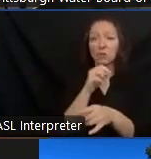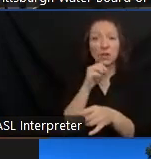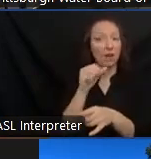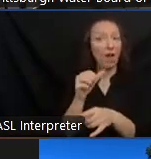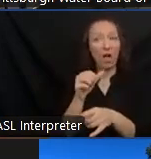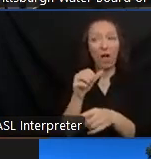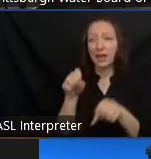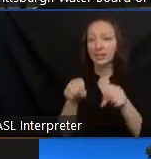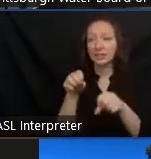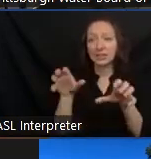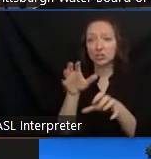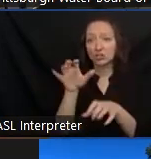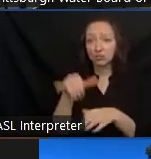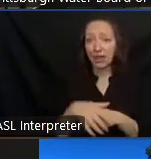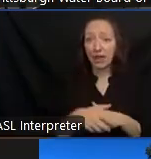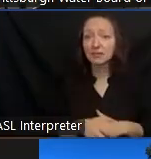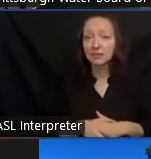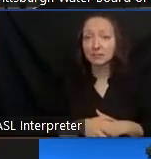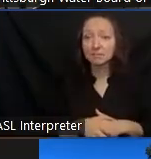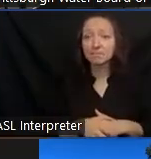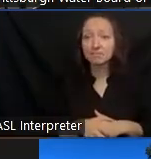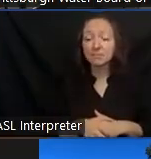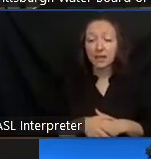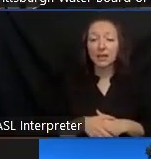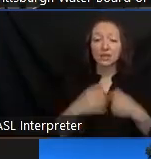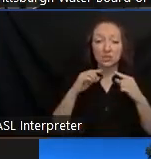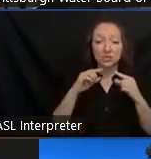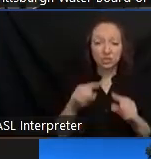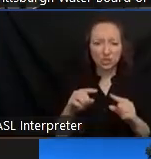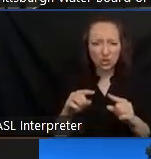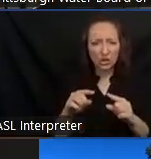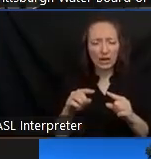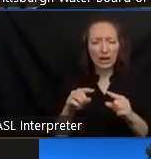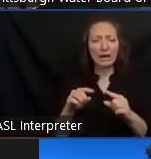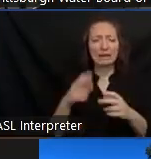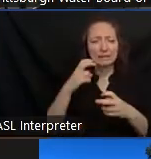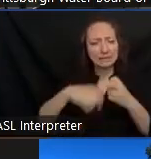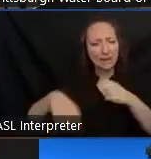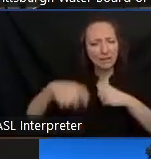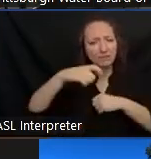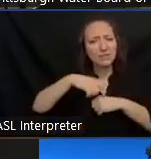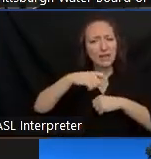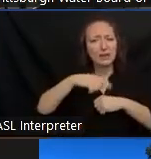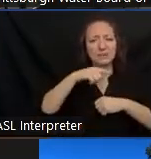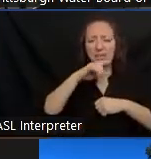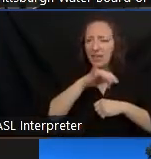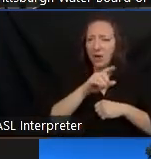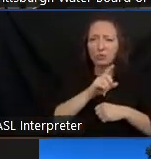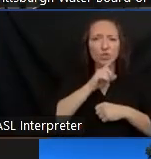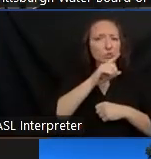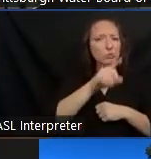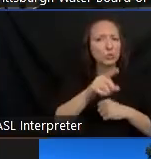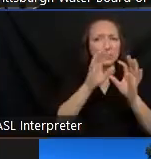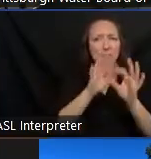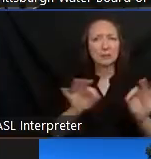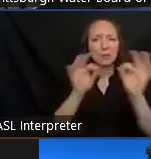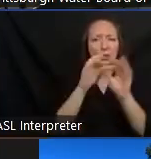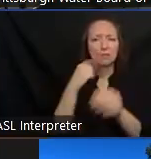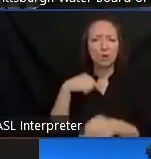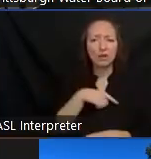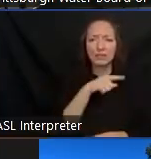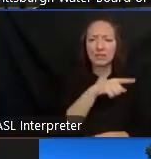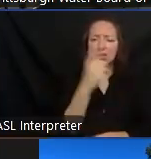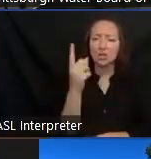that in very trying times. That was so essential for us, and just his commitment to standing up for what's right.